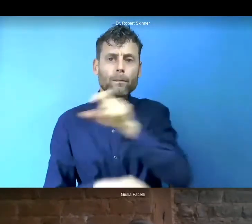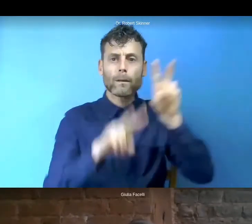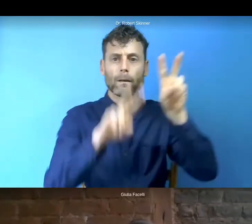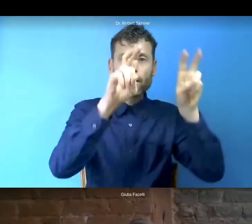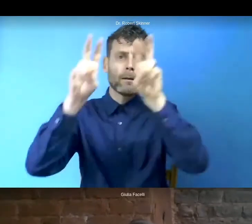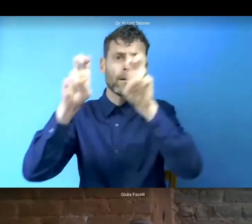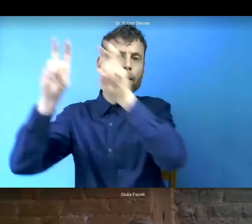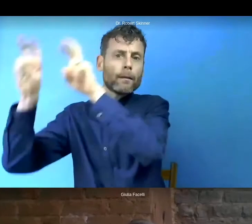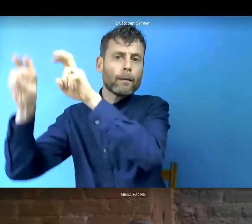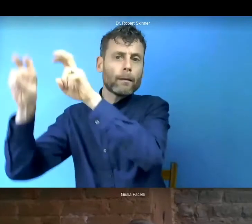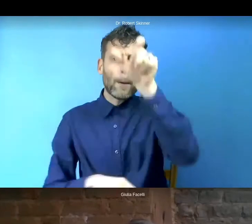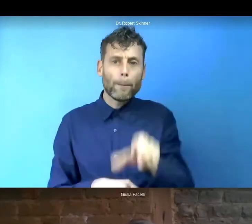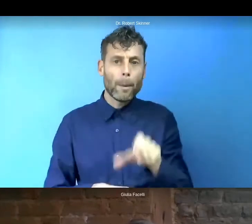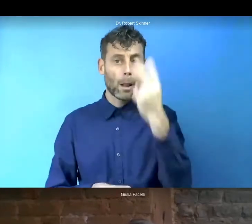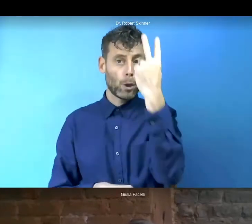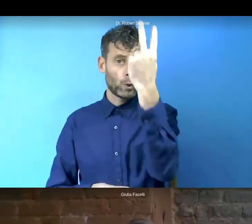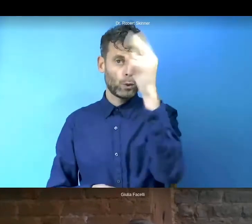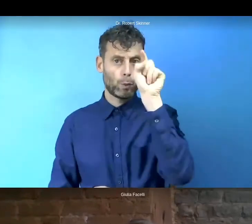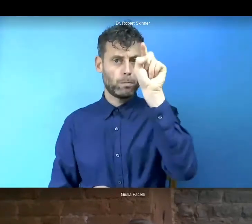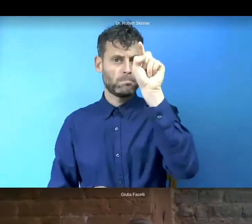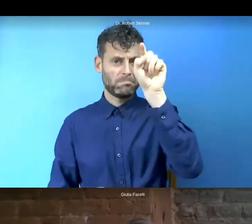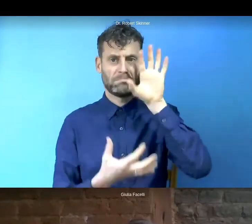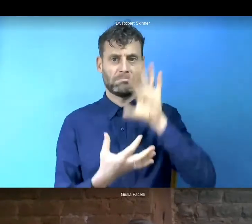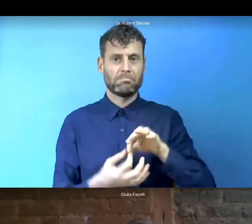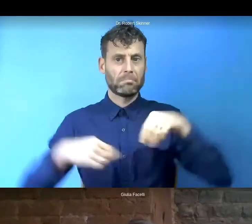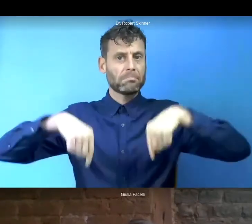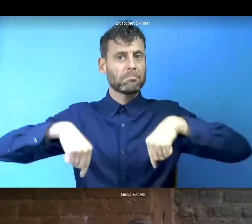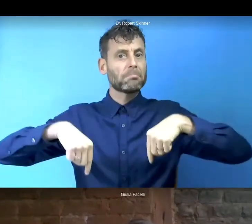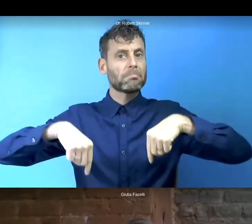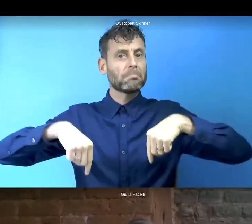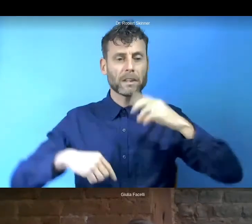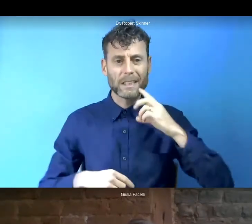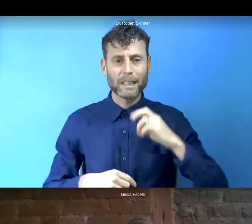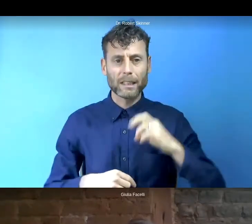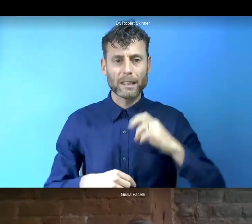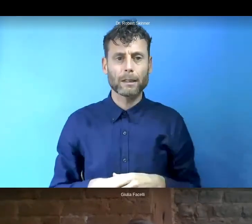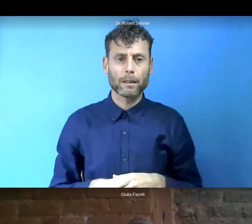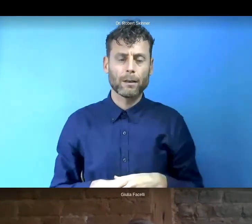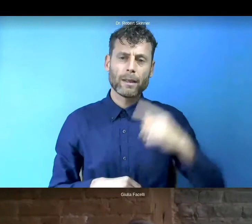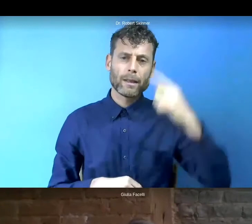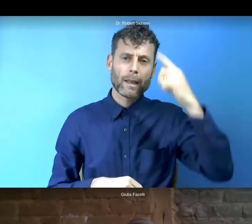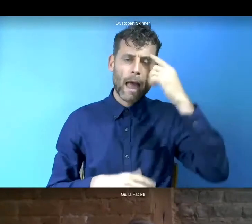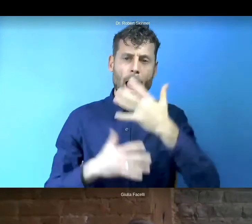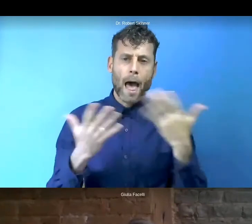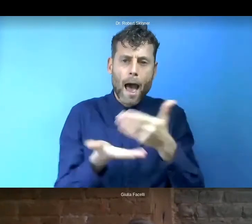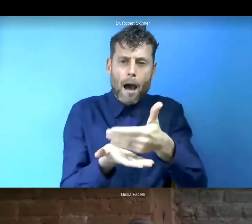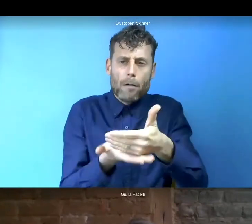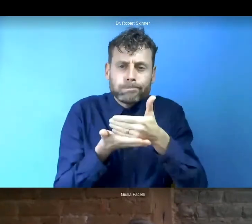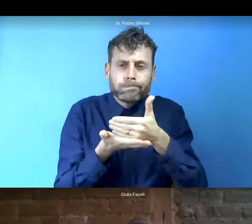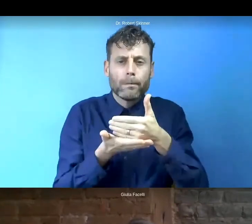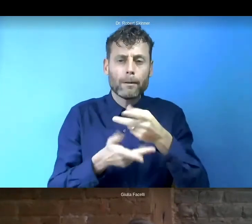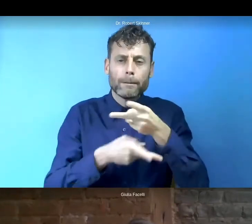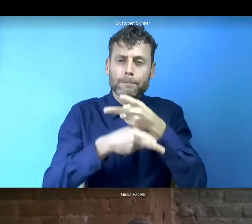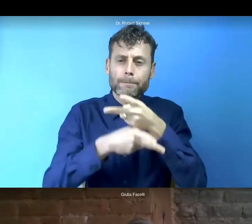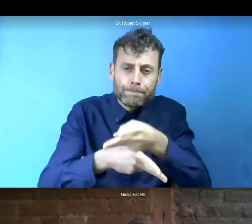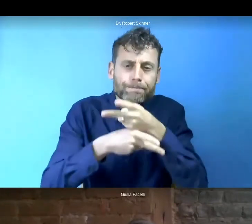let's remember this. But in addition to improving protection, enhancement and conservation and more